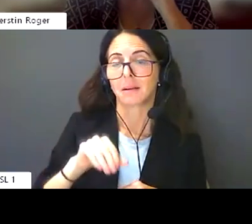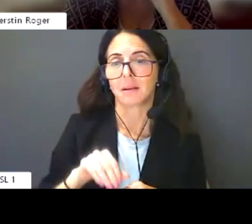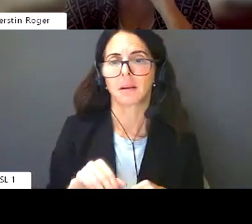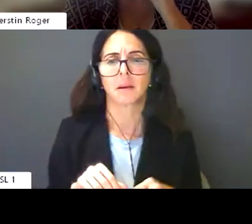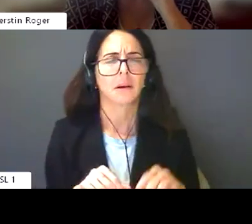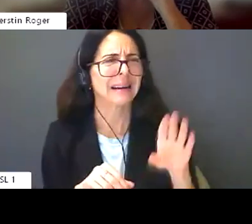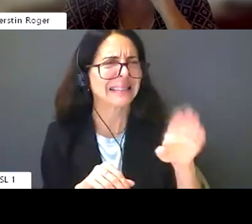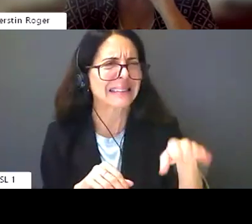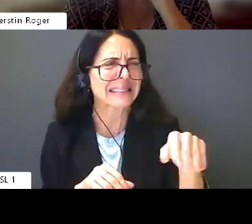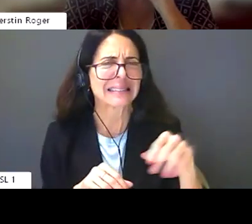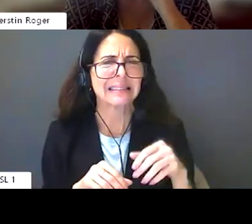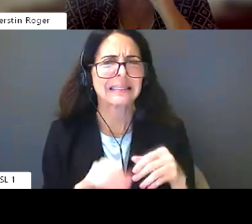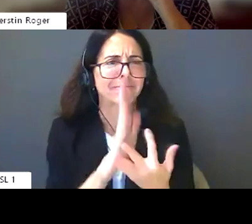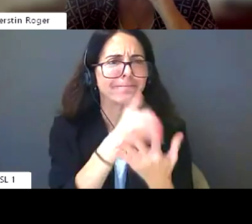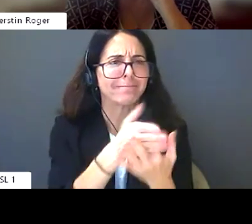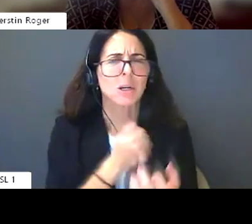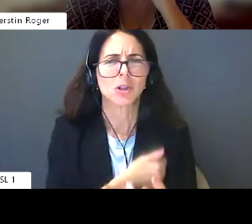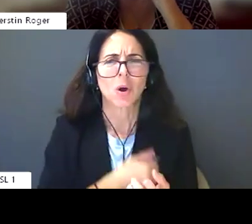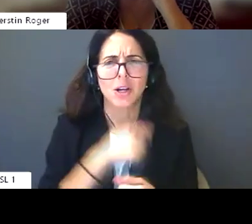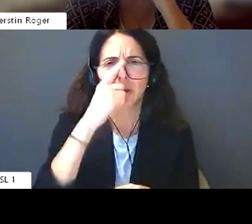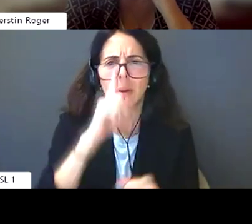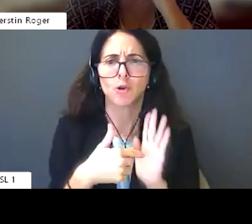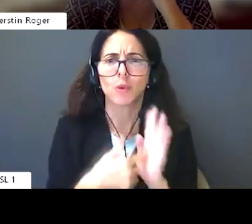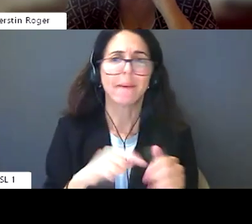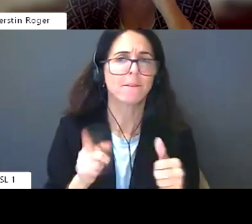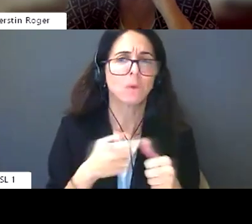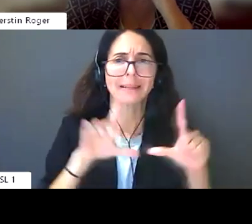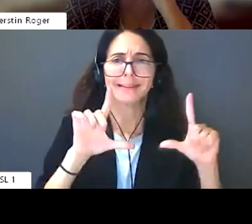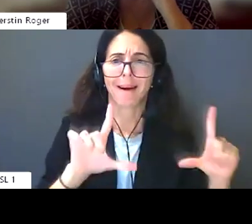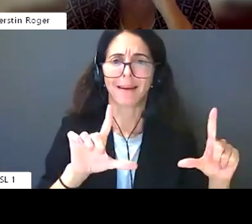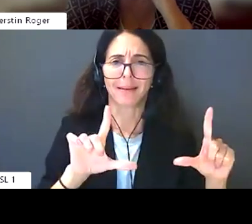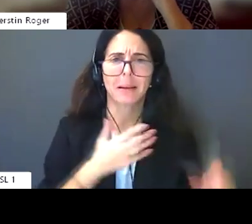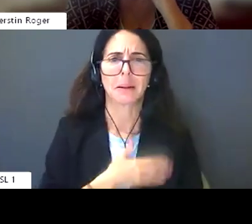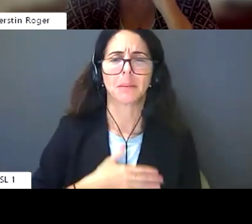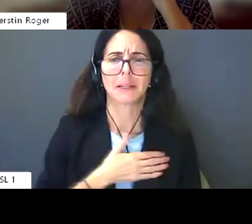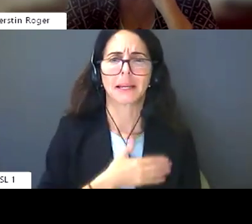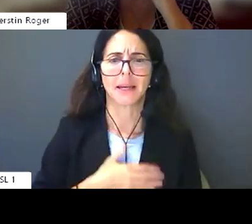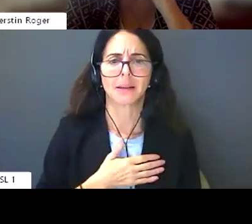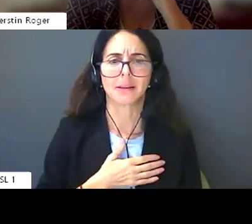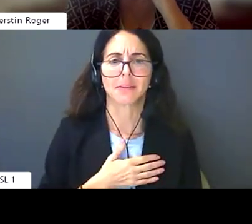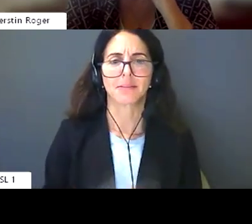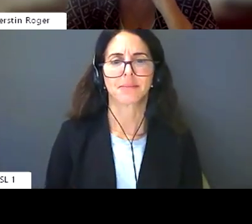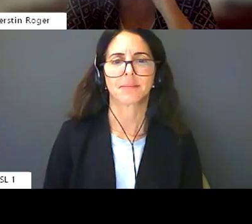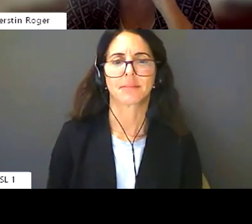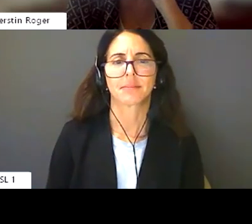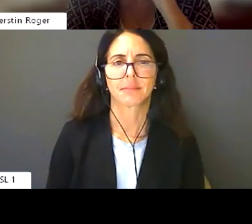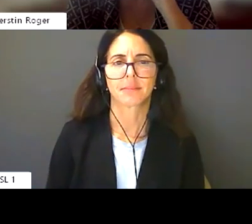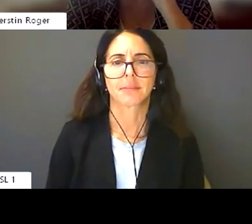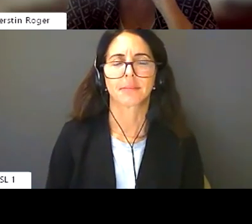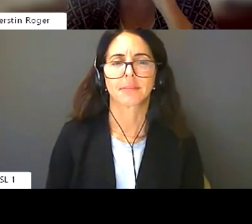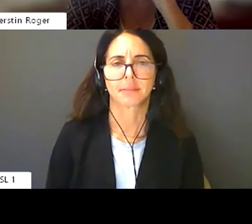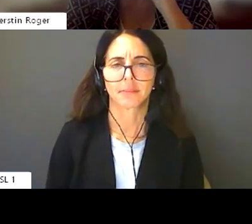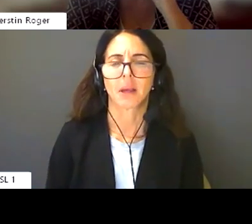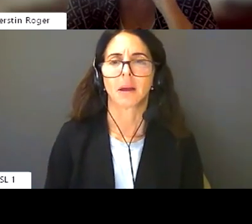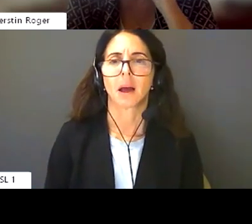you just go to the very first slide of your presentation? And make it full screen as well so we can all Yes. see what you are doing. Thank